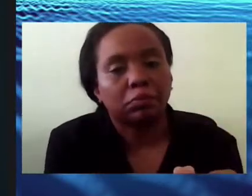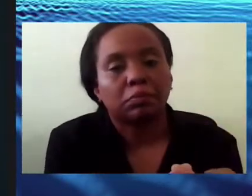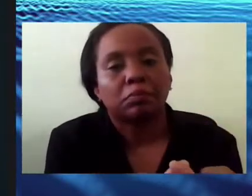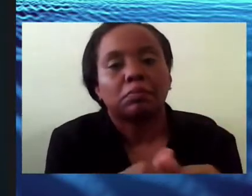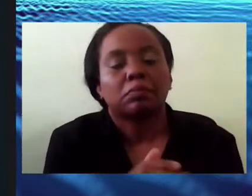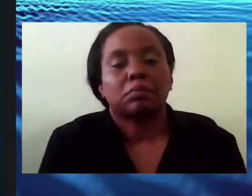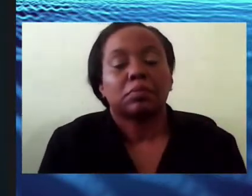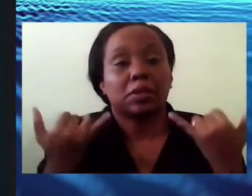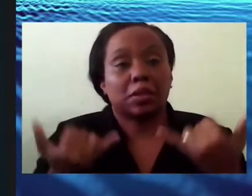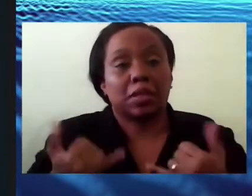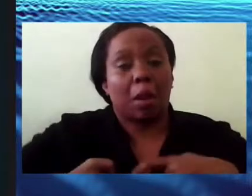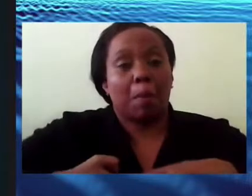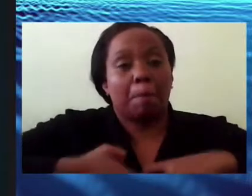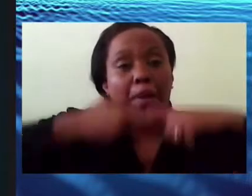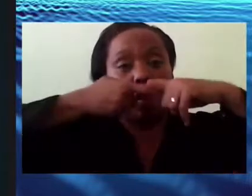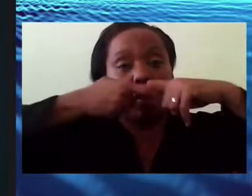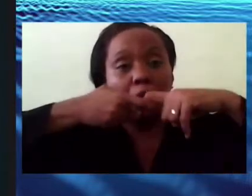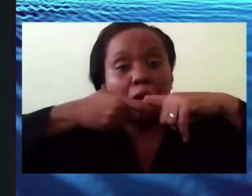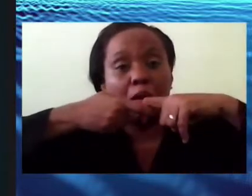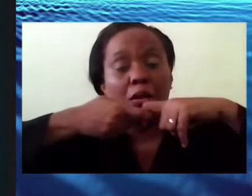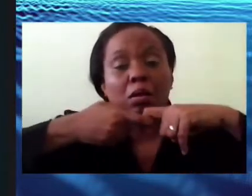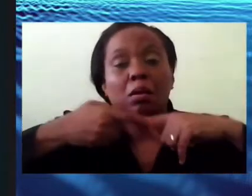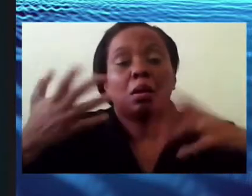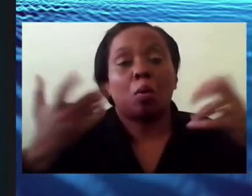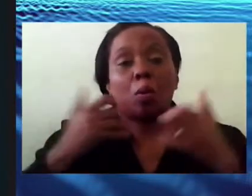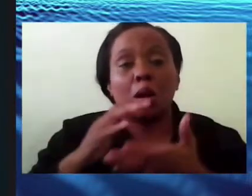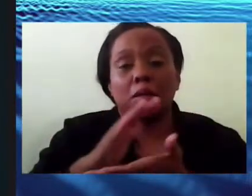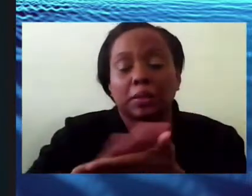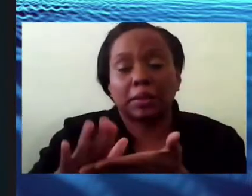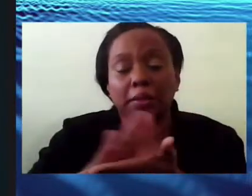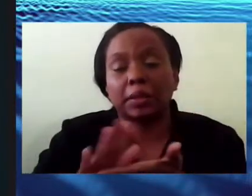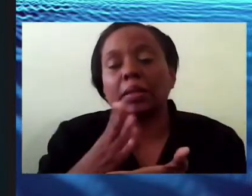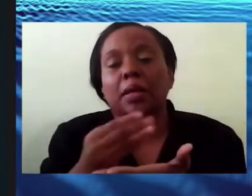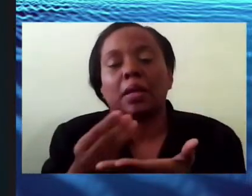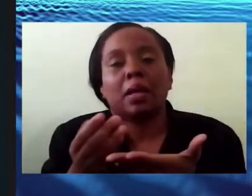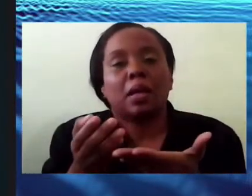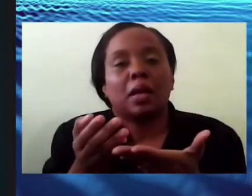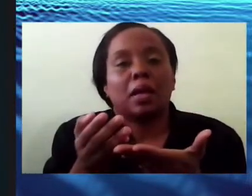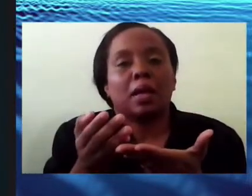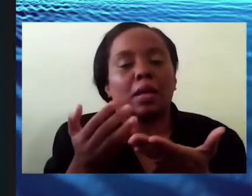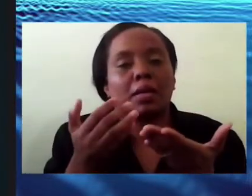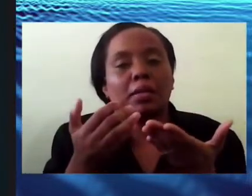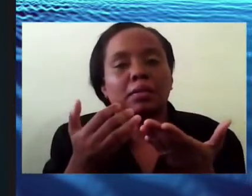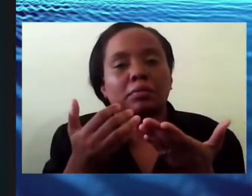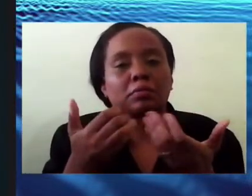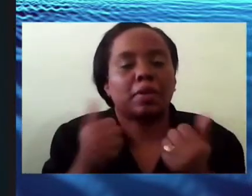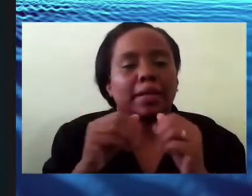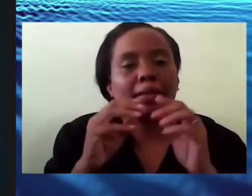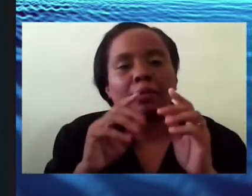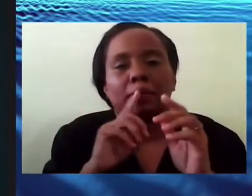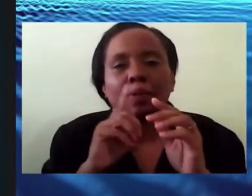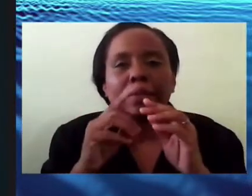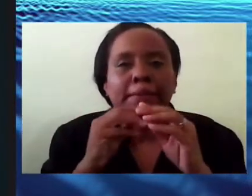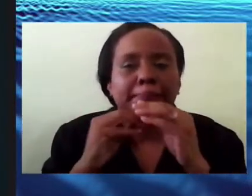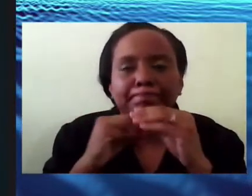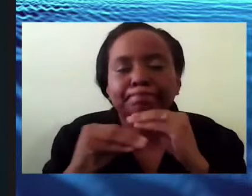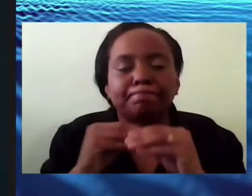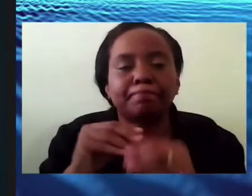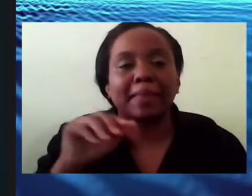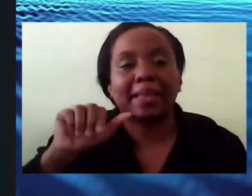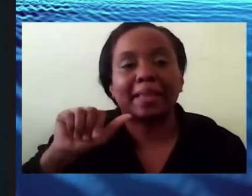was paused today to facilitate the servicing of air conditioning systems on cargo handling equipment and to clean up the roadways and cargo stacking